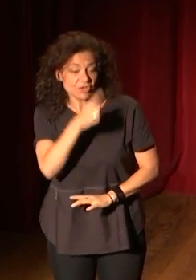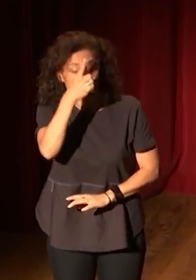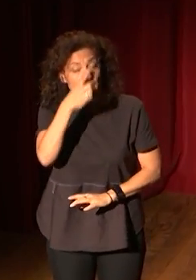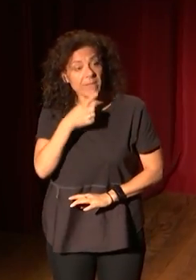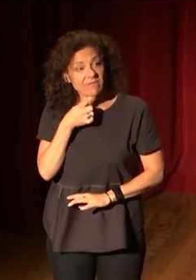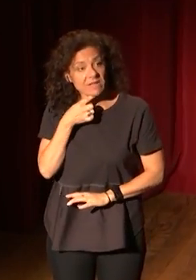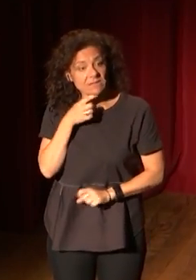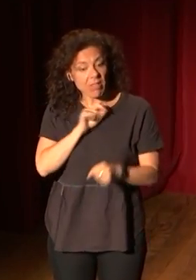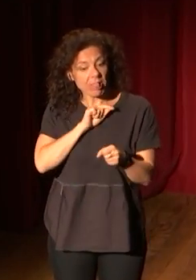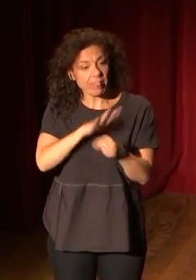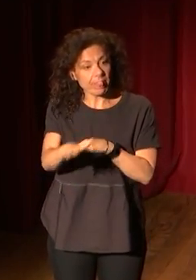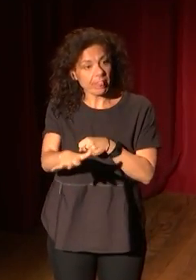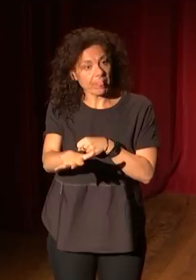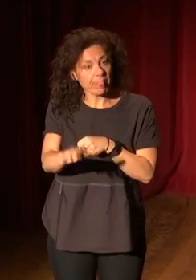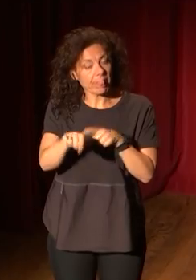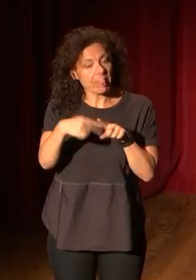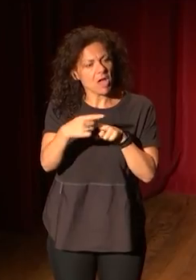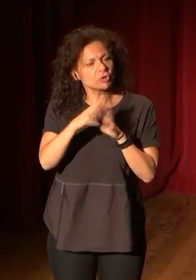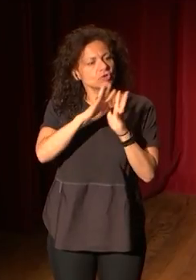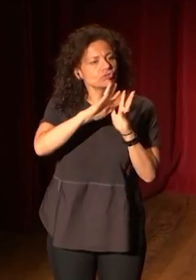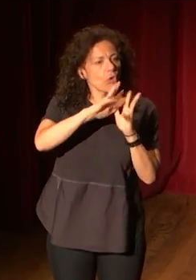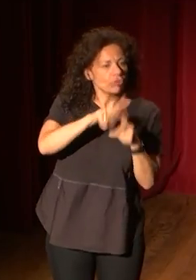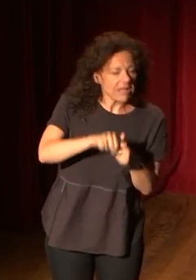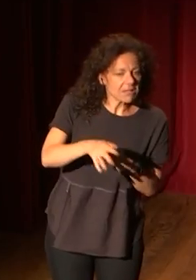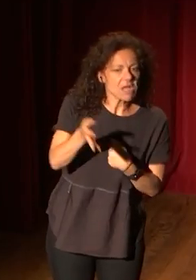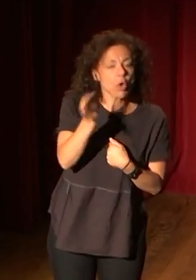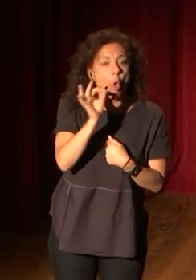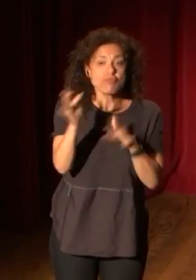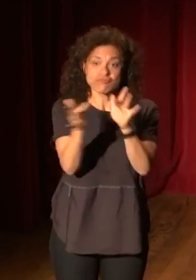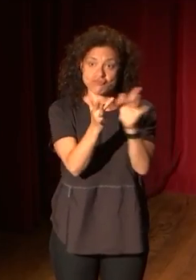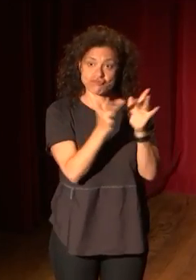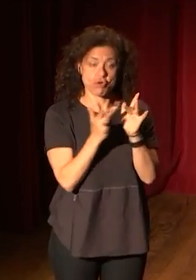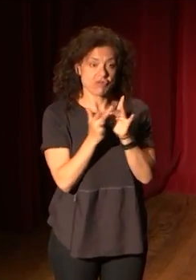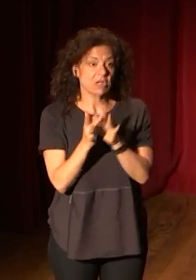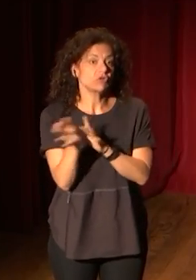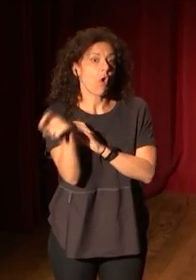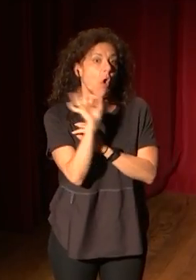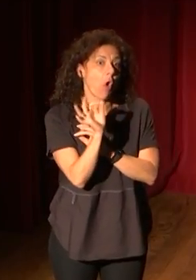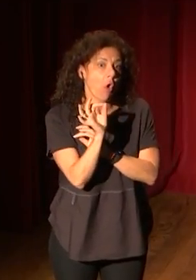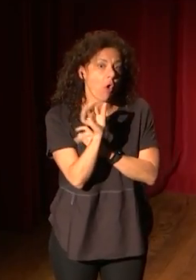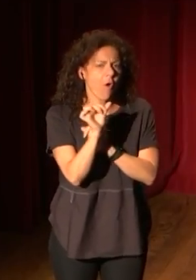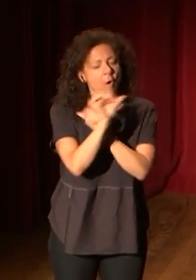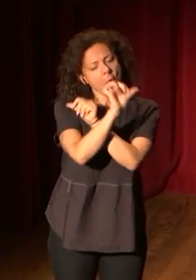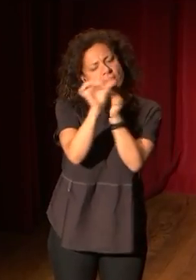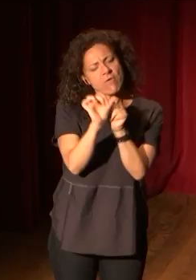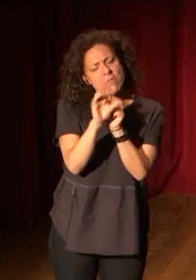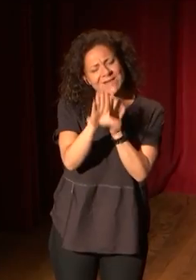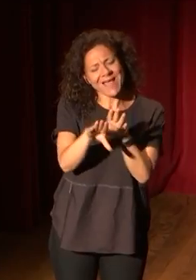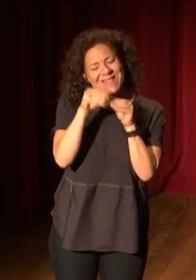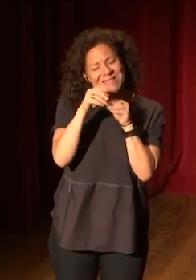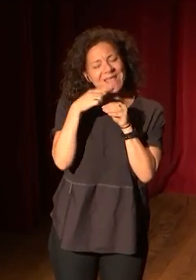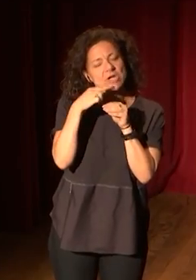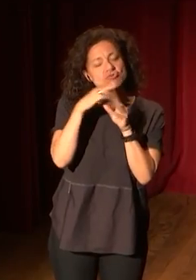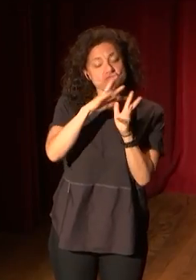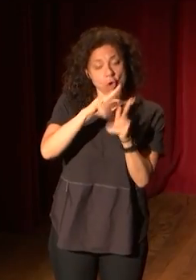influyen with news or with news or with ways of ver certain news false